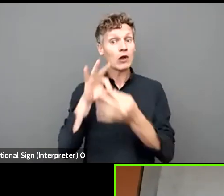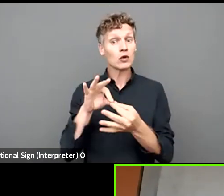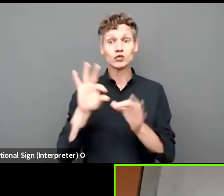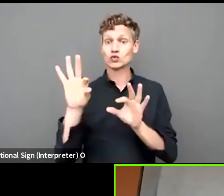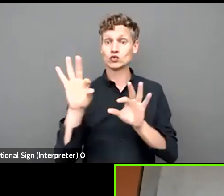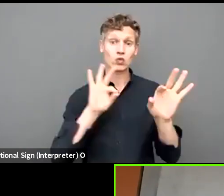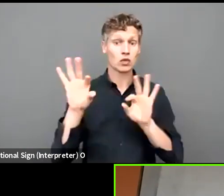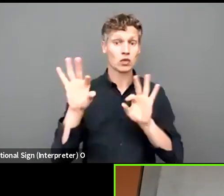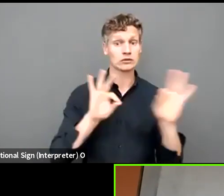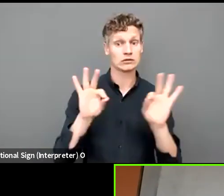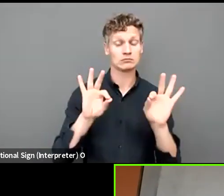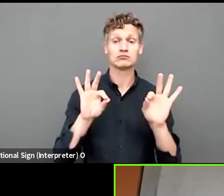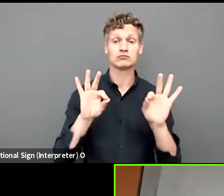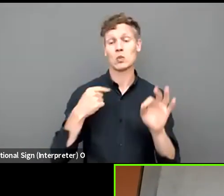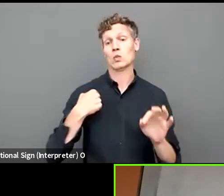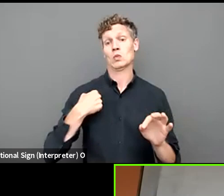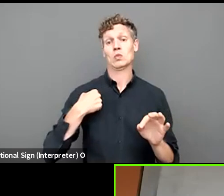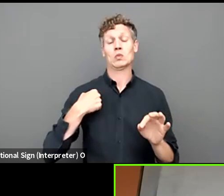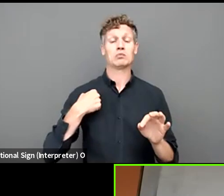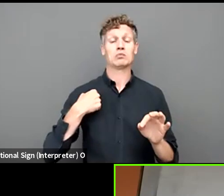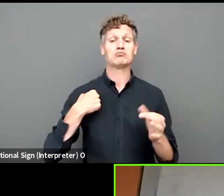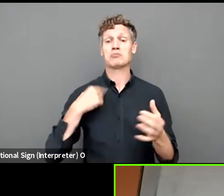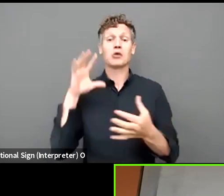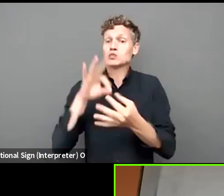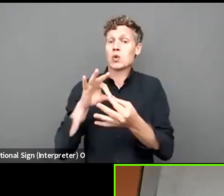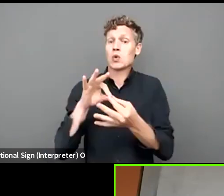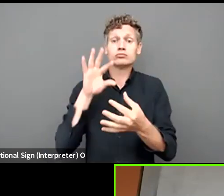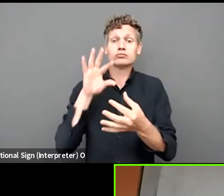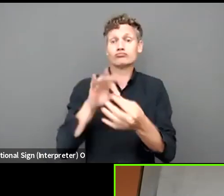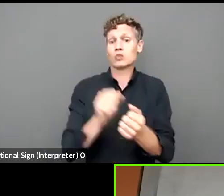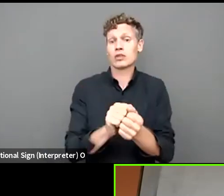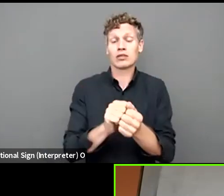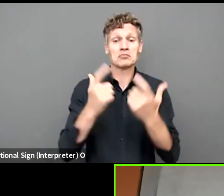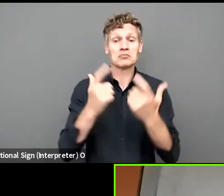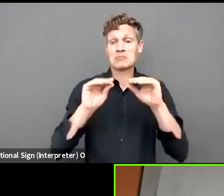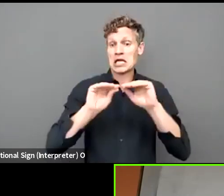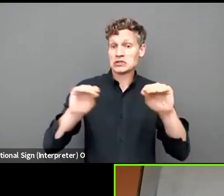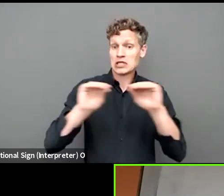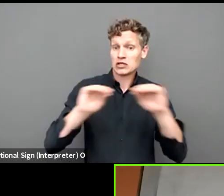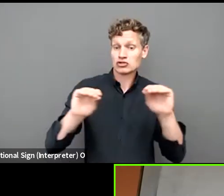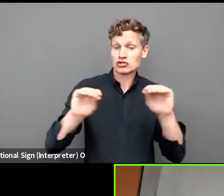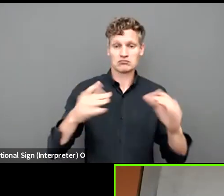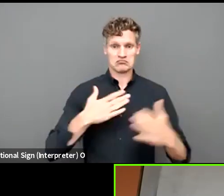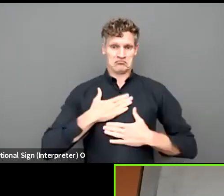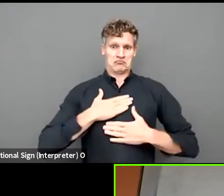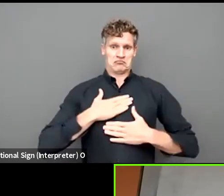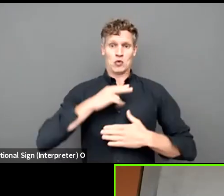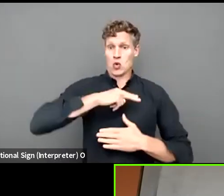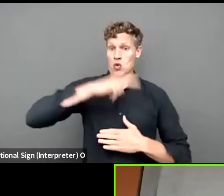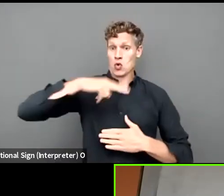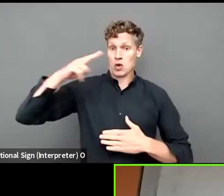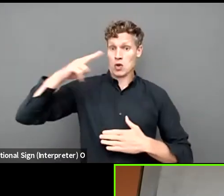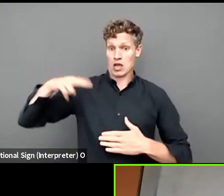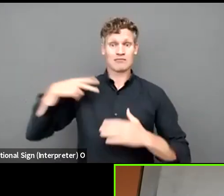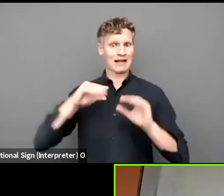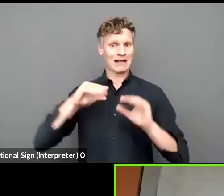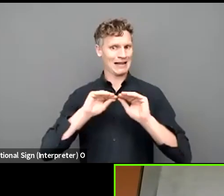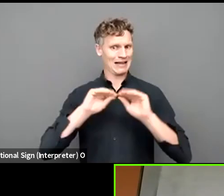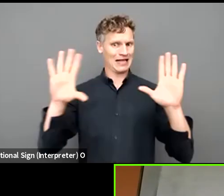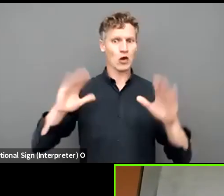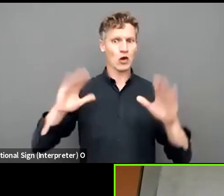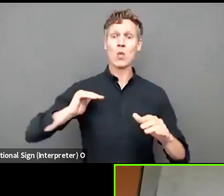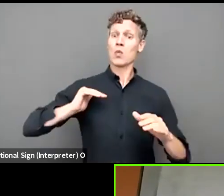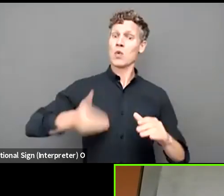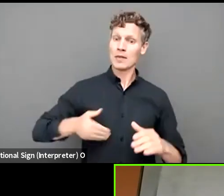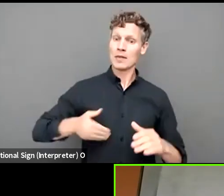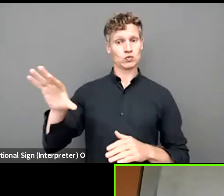educational choices. For example, if I take Norway as an example, we have a clear majority of women choosing public sector. They tend to